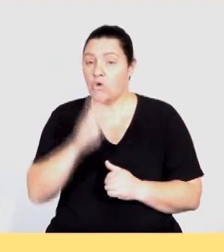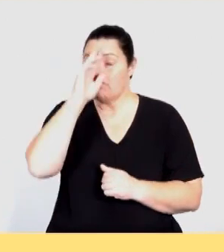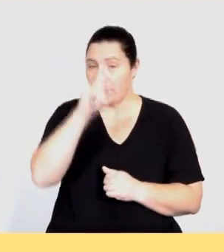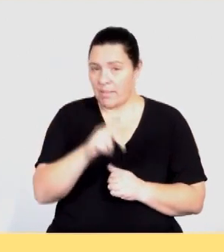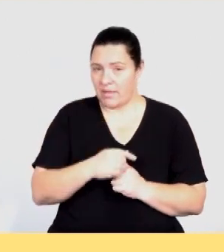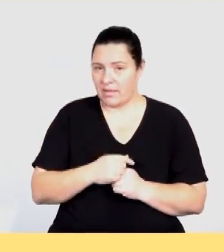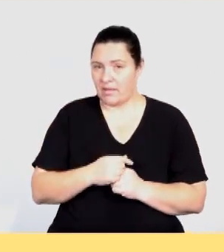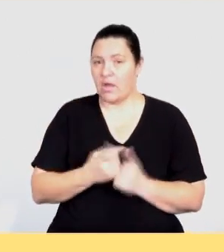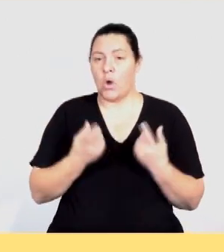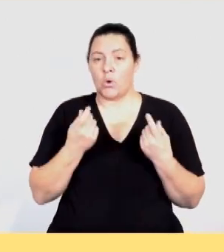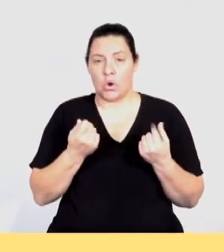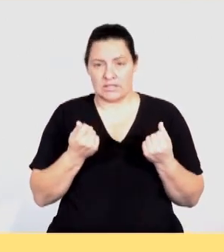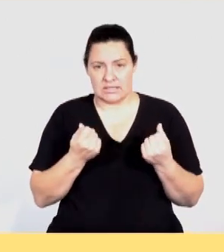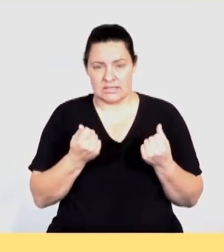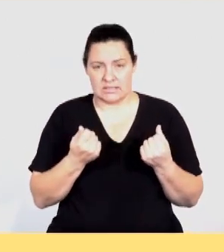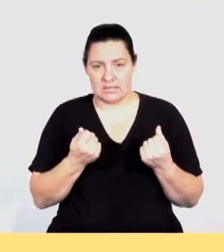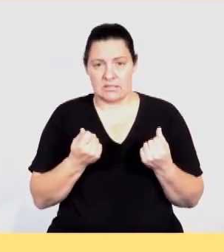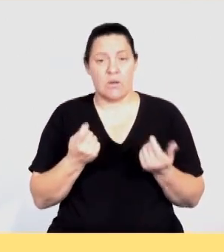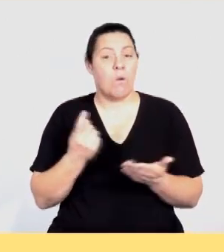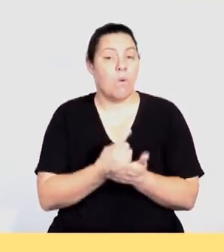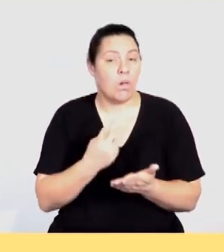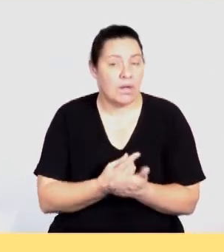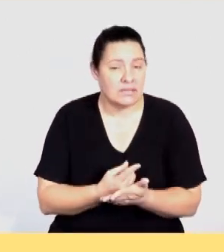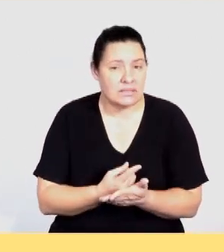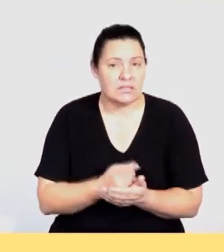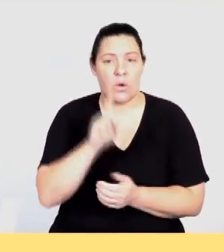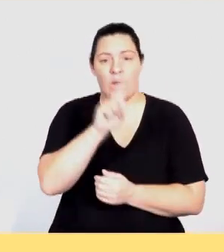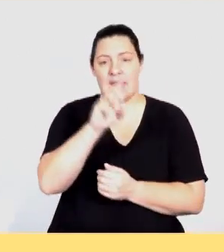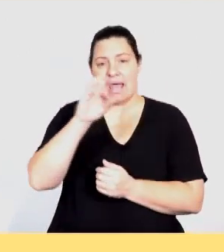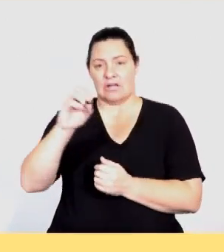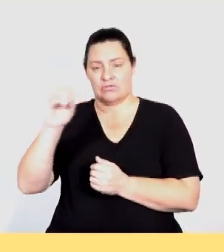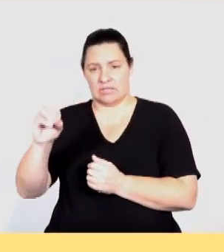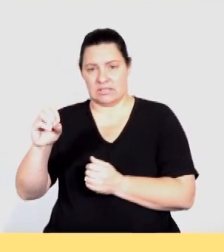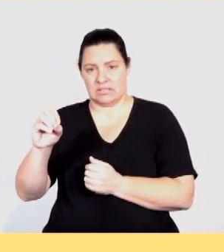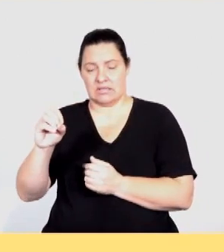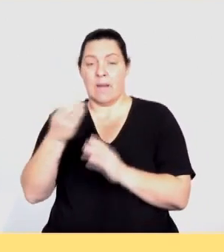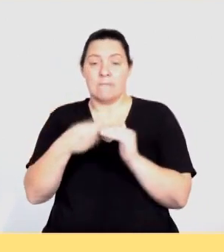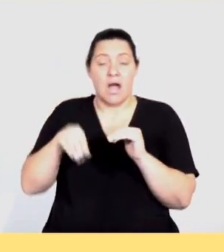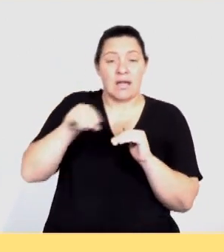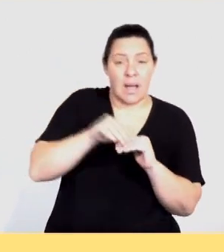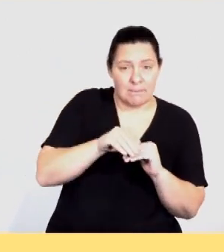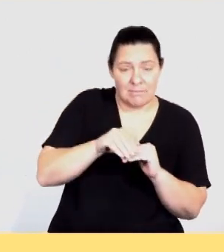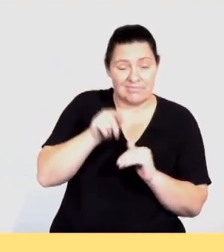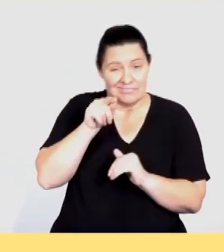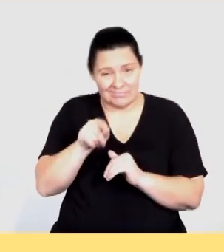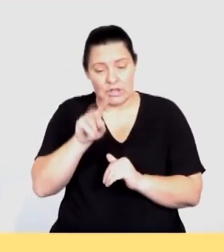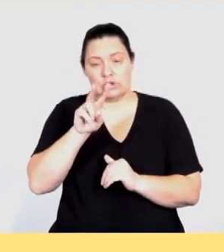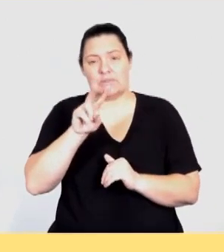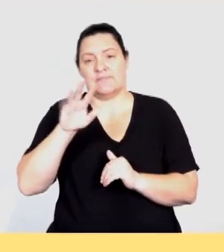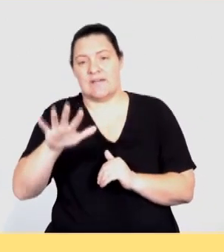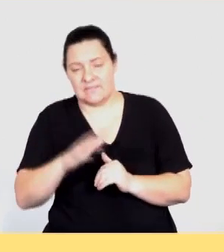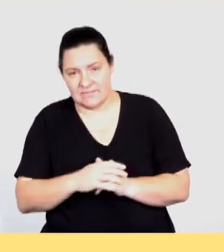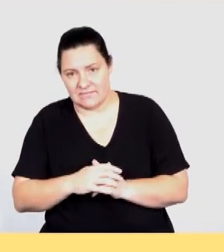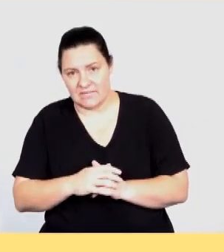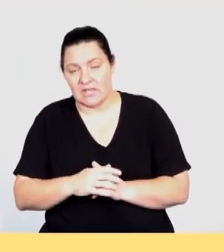and calculate. So remember, cost is always 100. Markup,